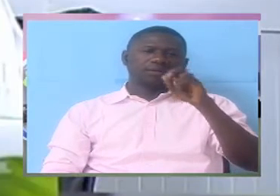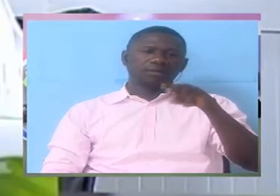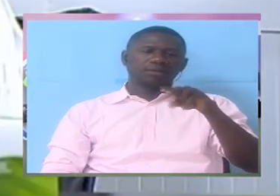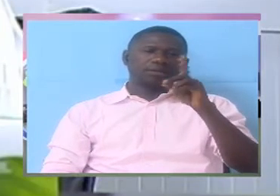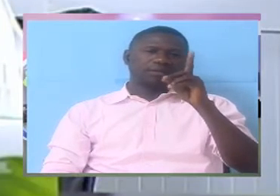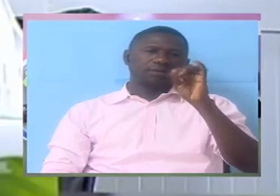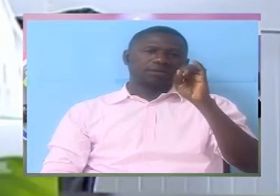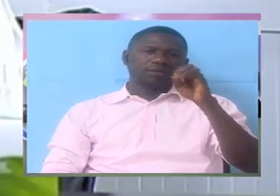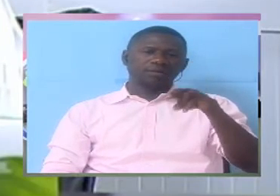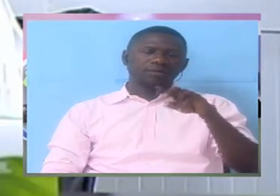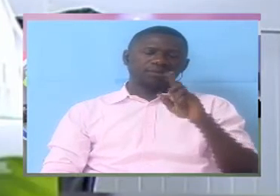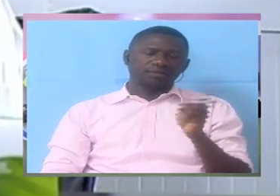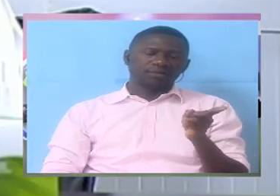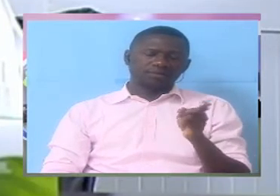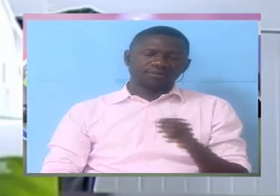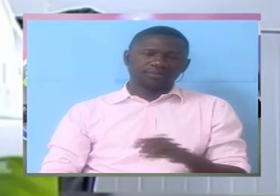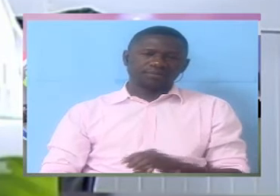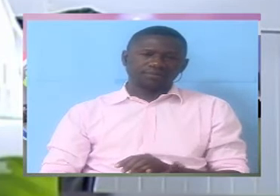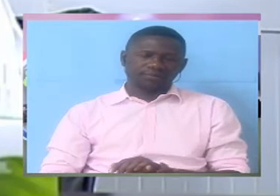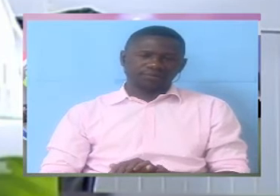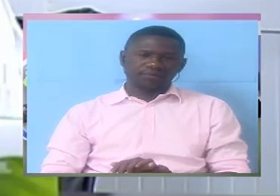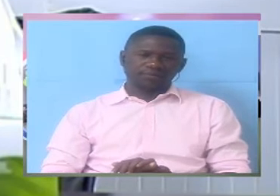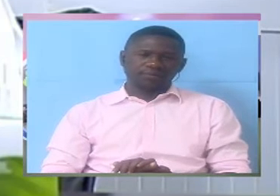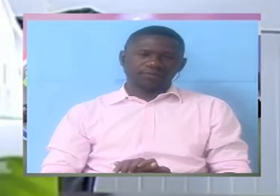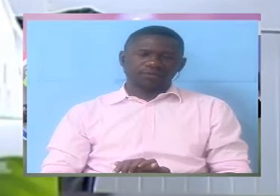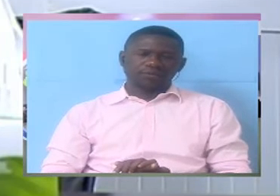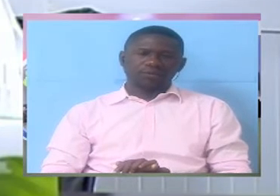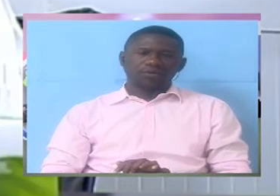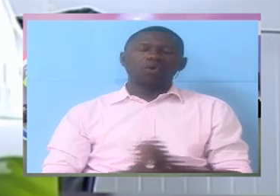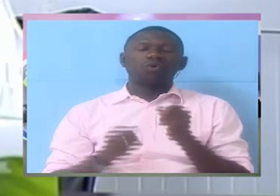NIA Ladoku Lal Karola.